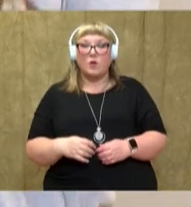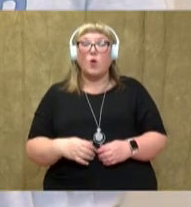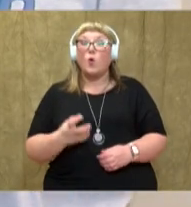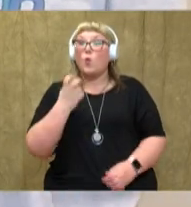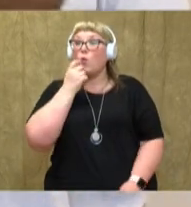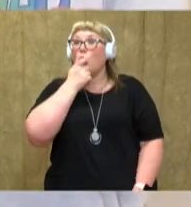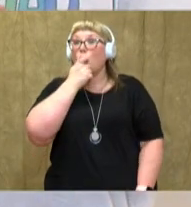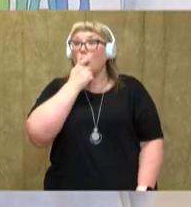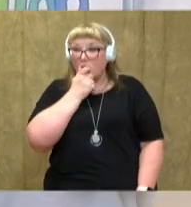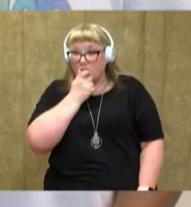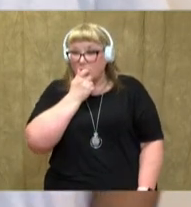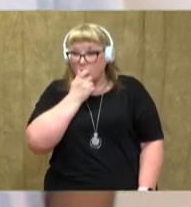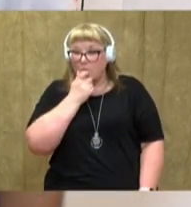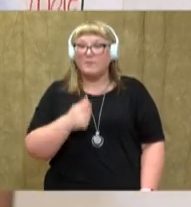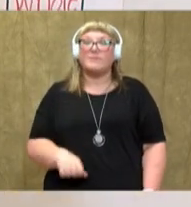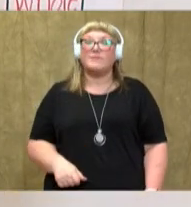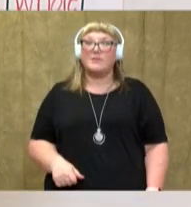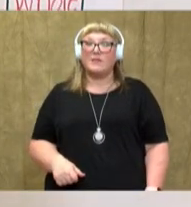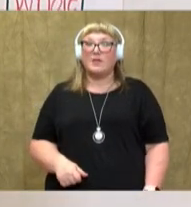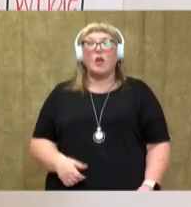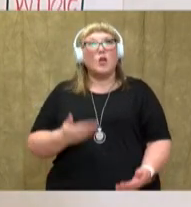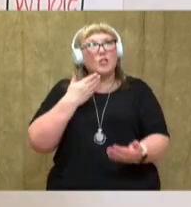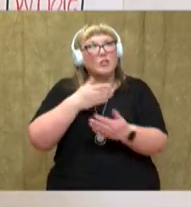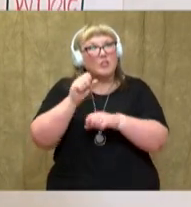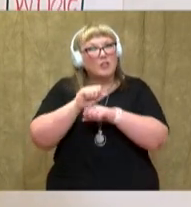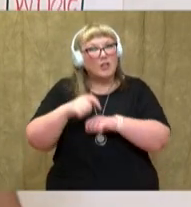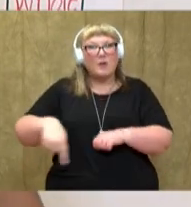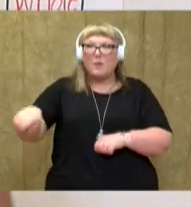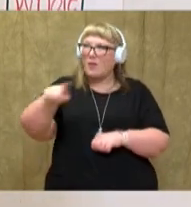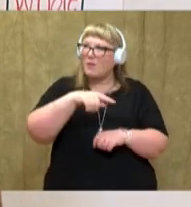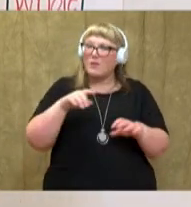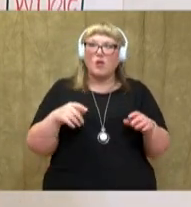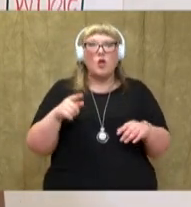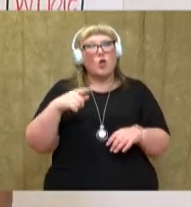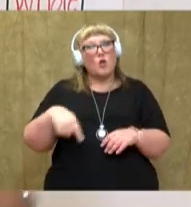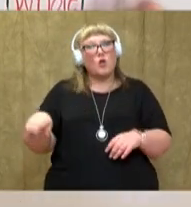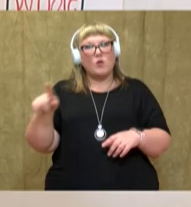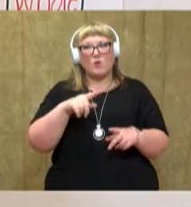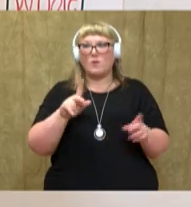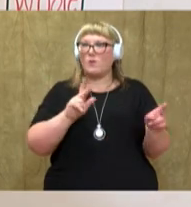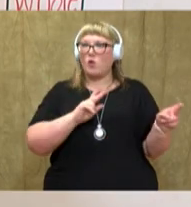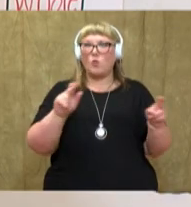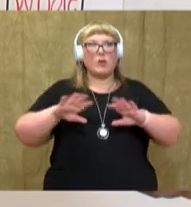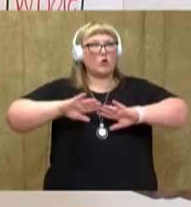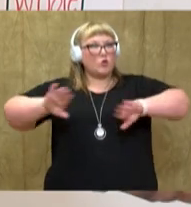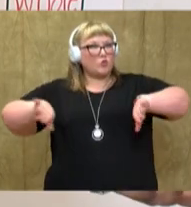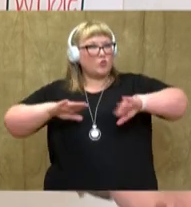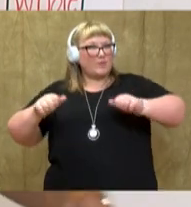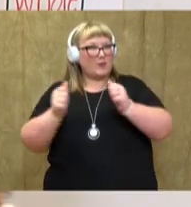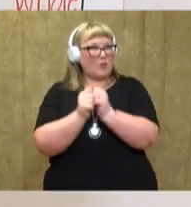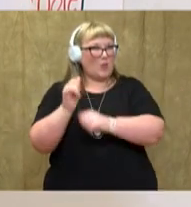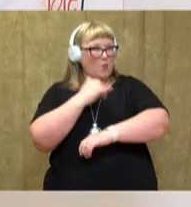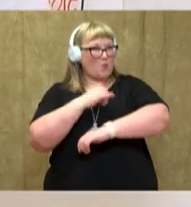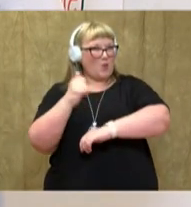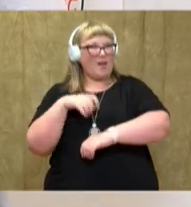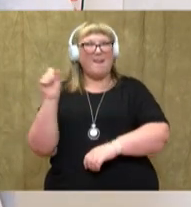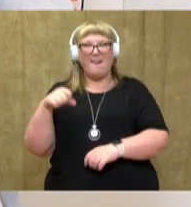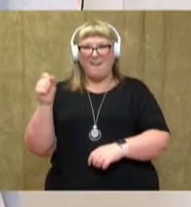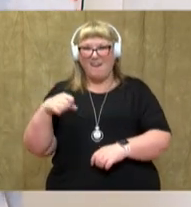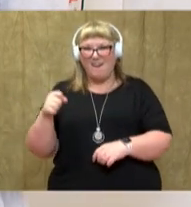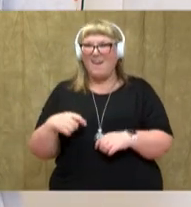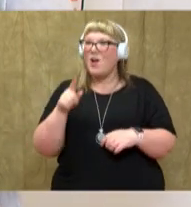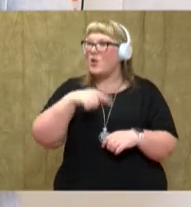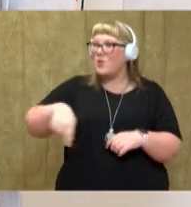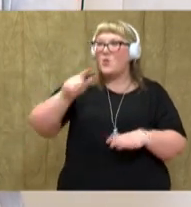Whistle. Very good. You did it. You are ready to go swimming with the whales. Friends, you all have